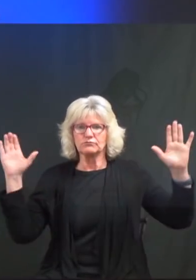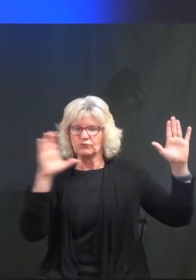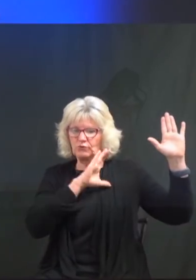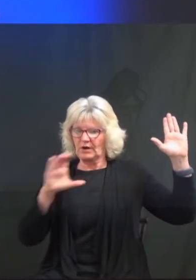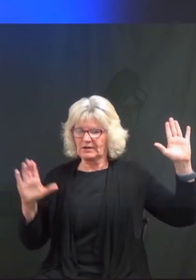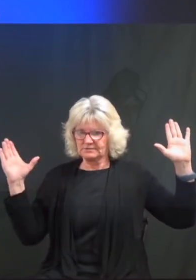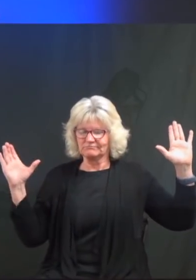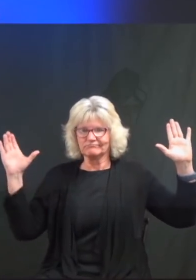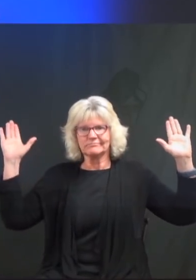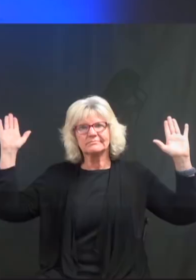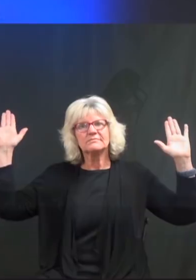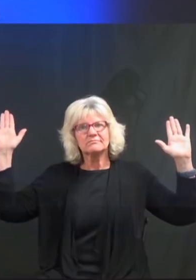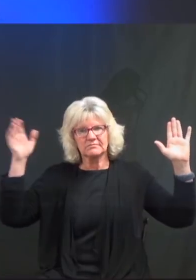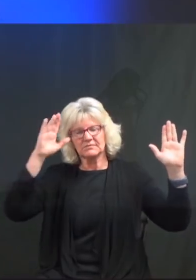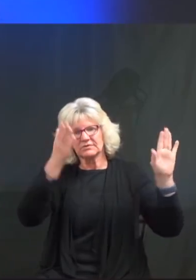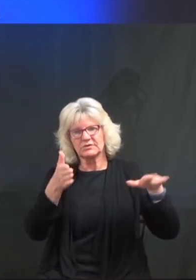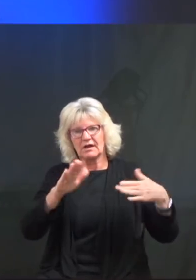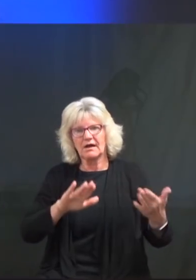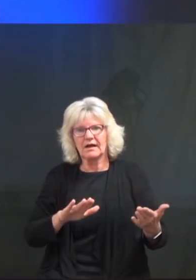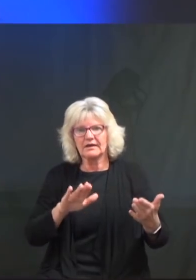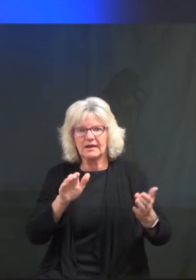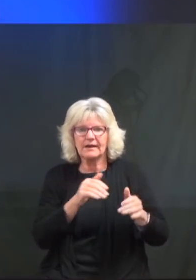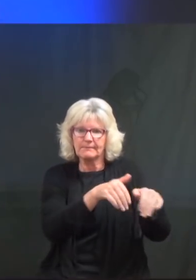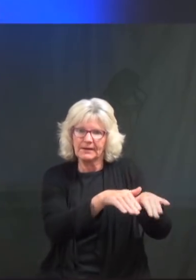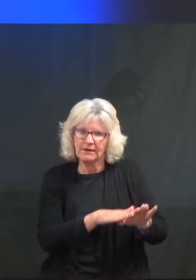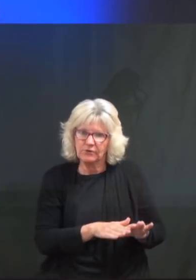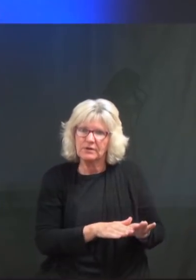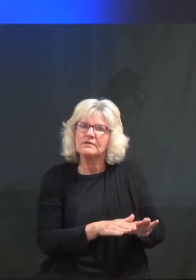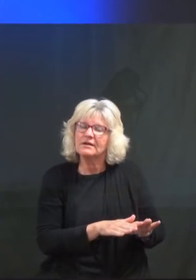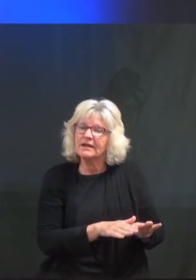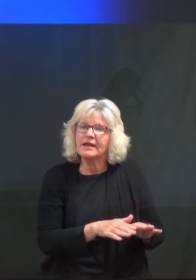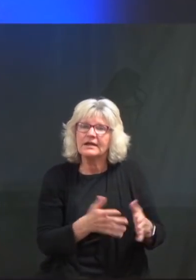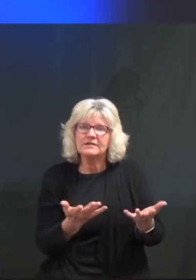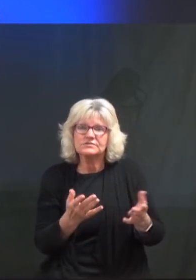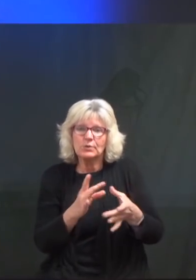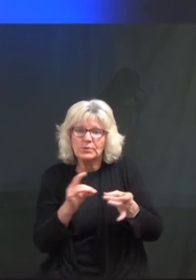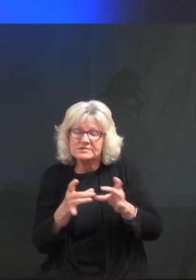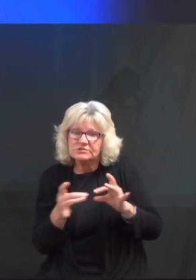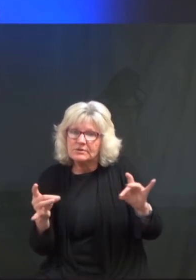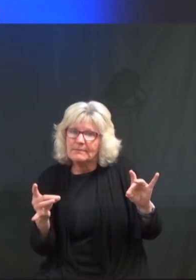So what's the message? Christ's death, burial, and resurrection.